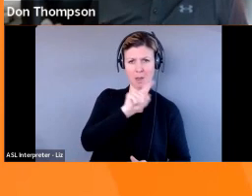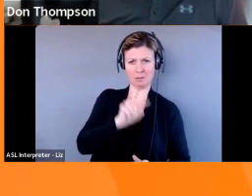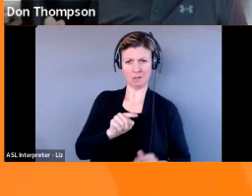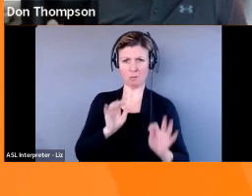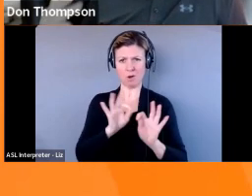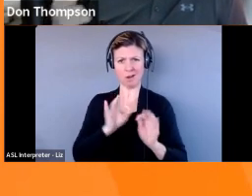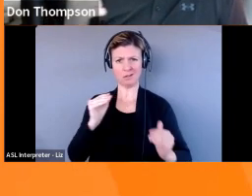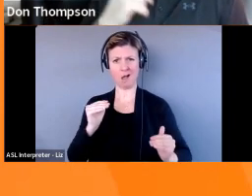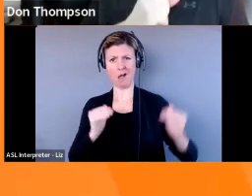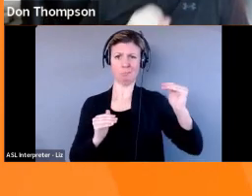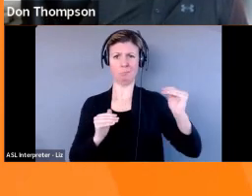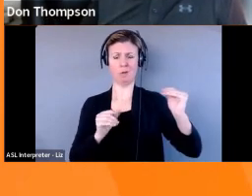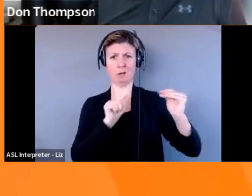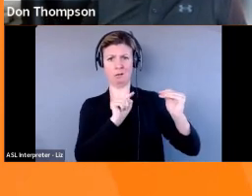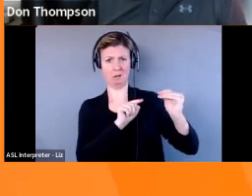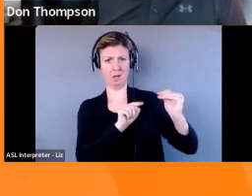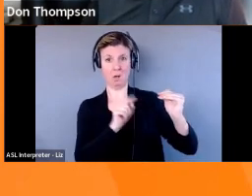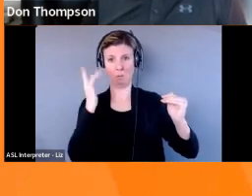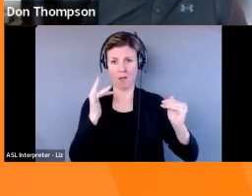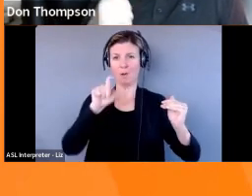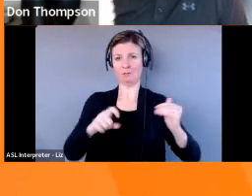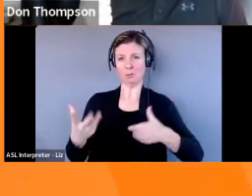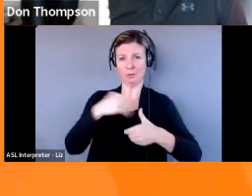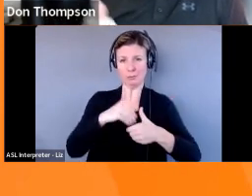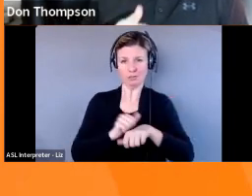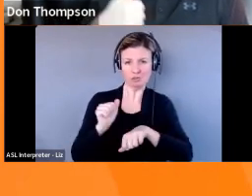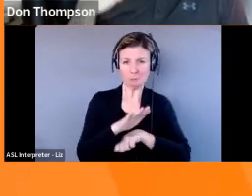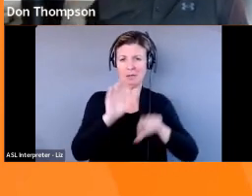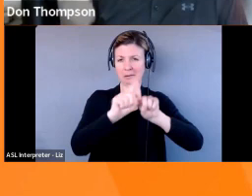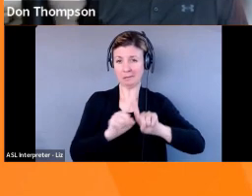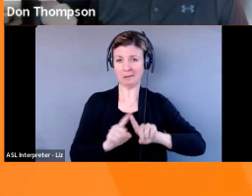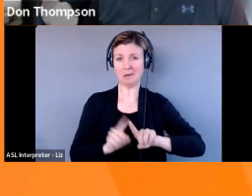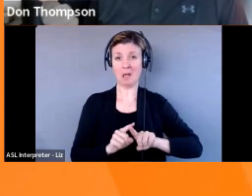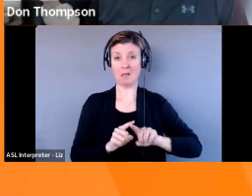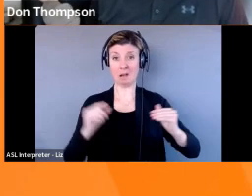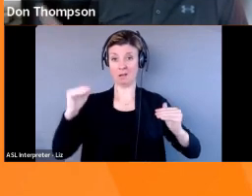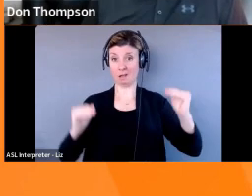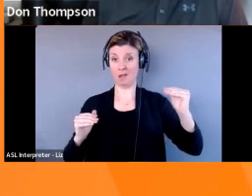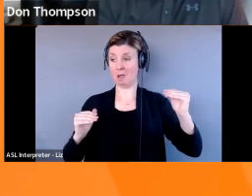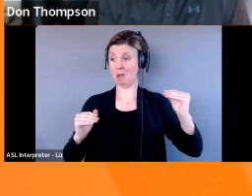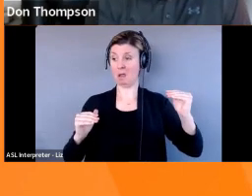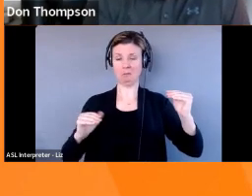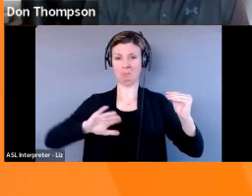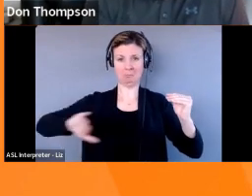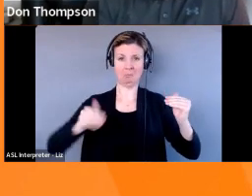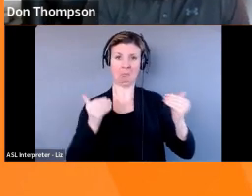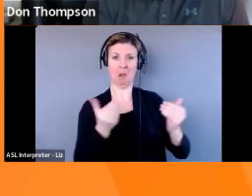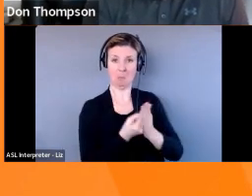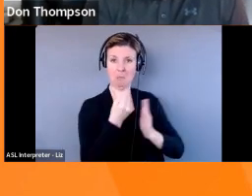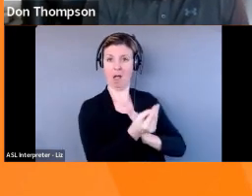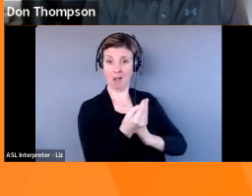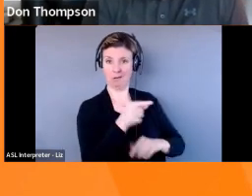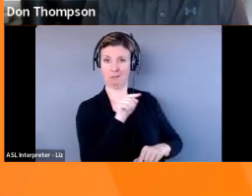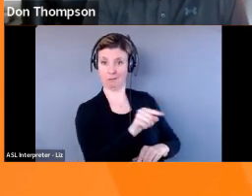and other costs, and they still buy it from Amazon. Why? Because they trust it and it's less friction. Okay.